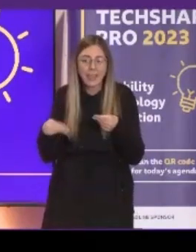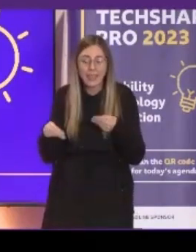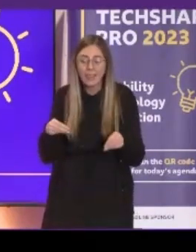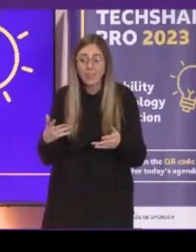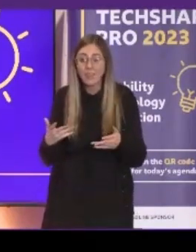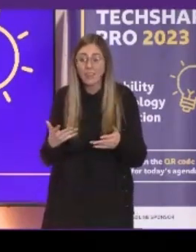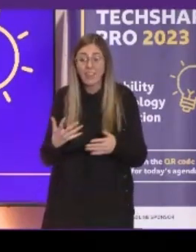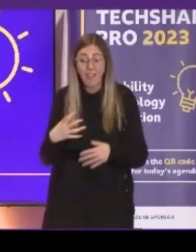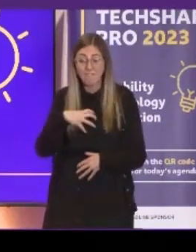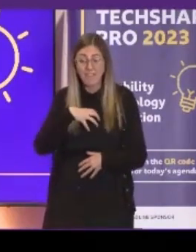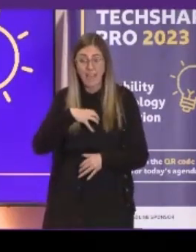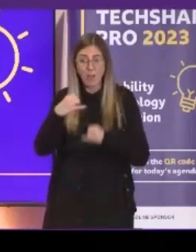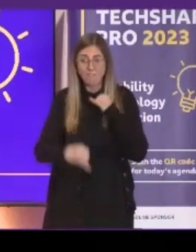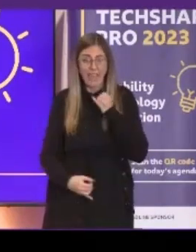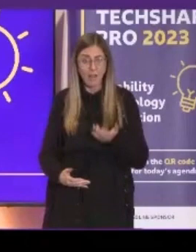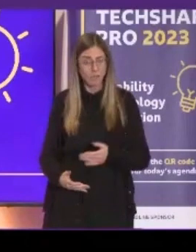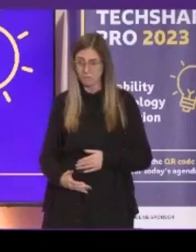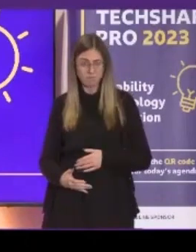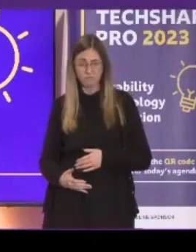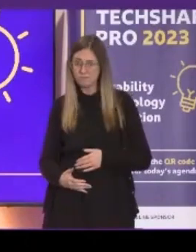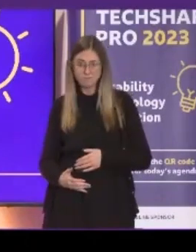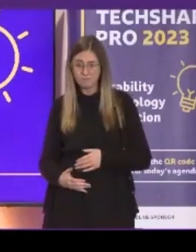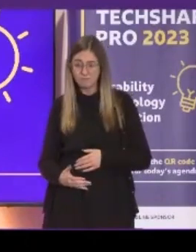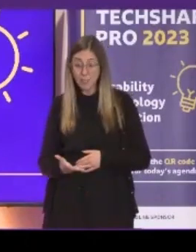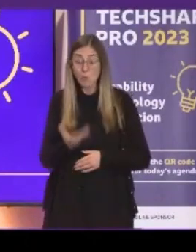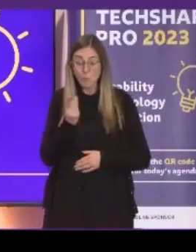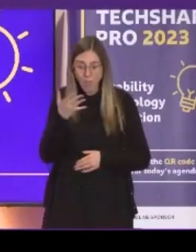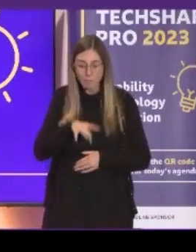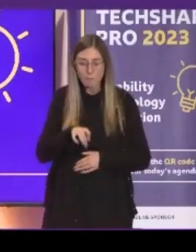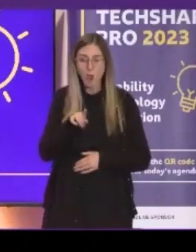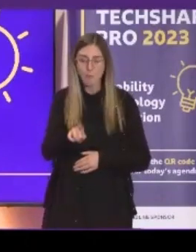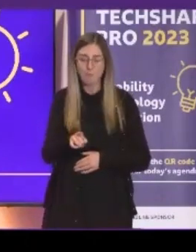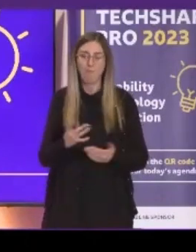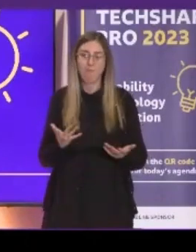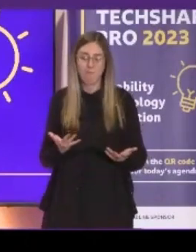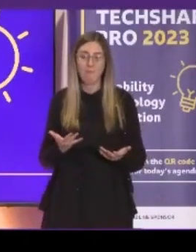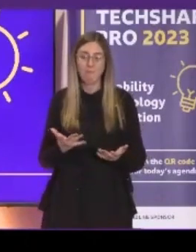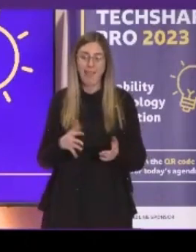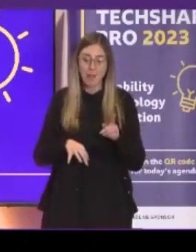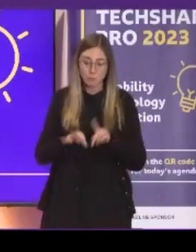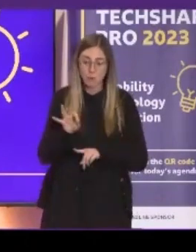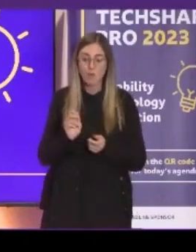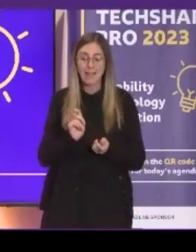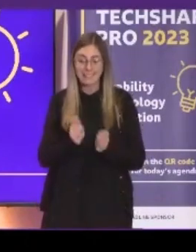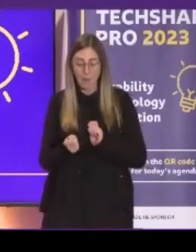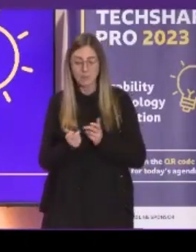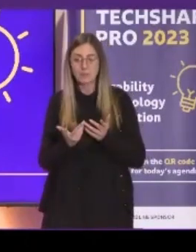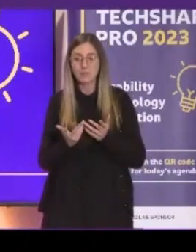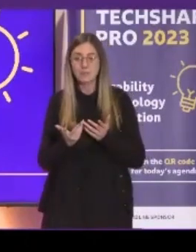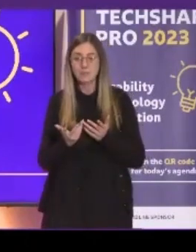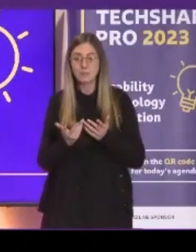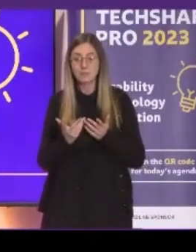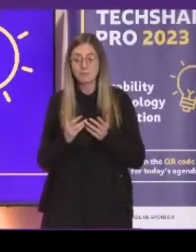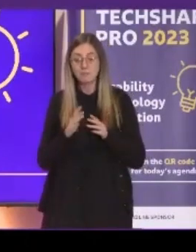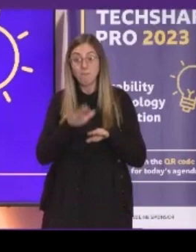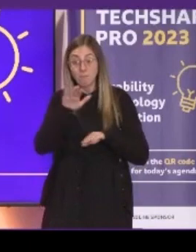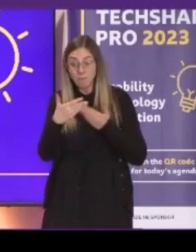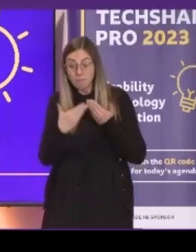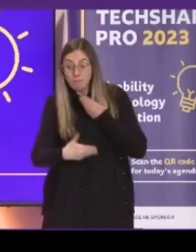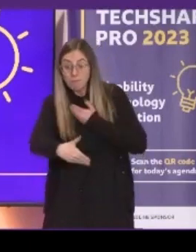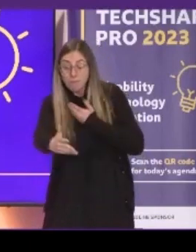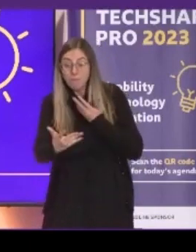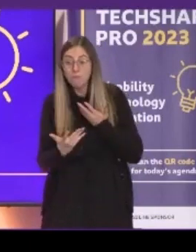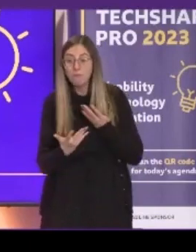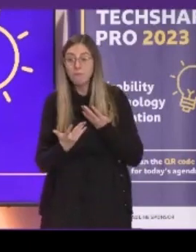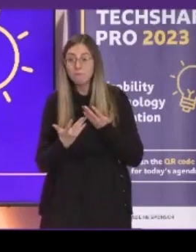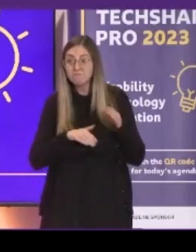there's no fear of failure. It's fear, you learn from it, and then you improve and you adapt and you bring that forward and put that into the